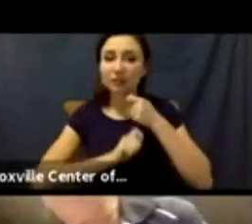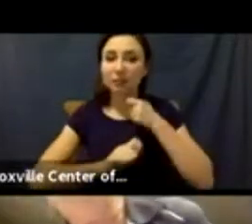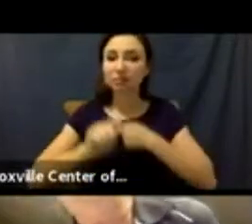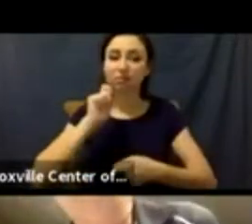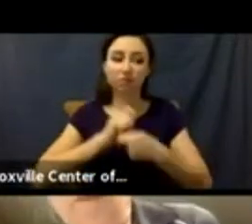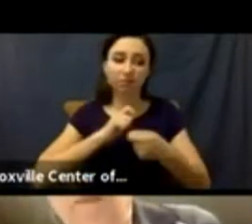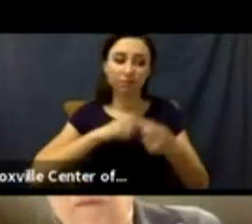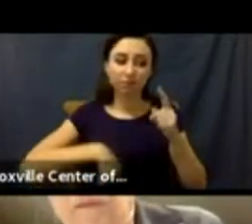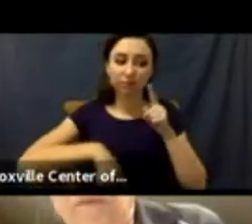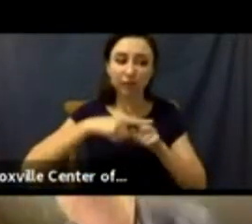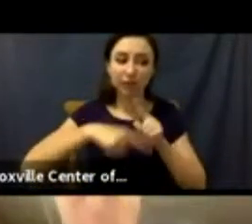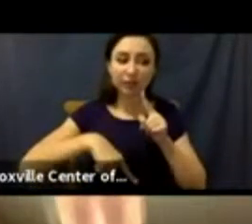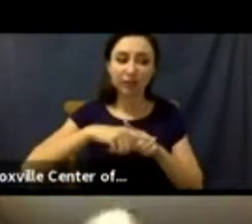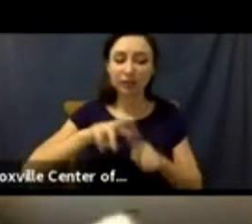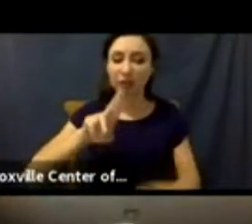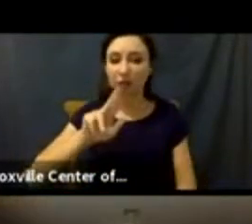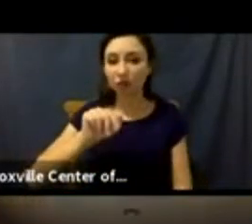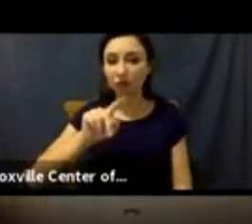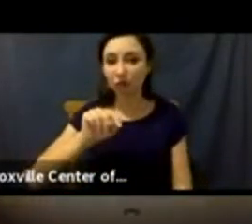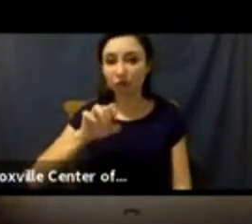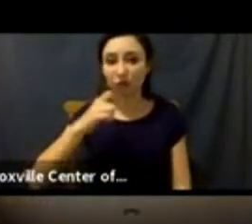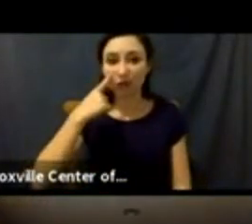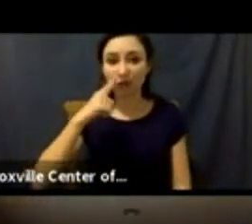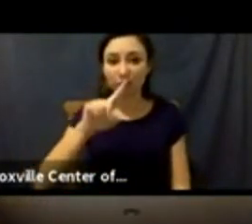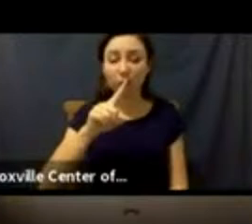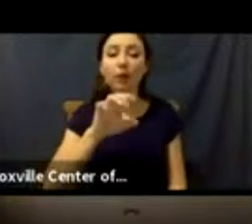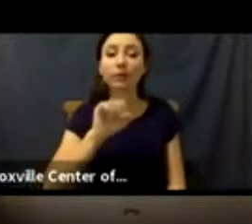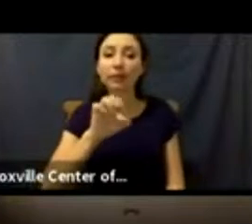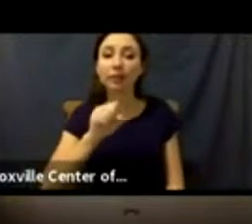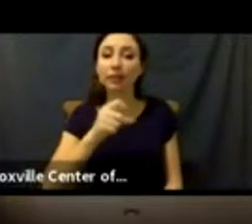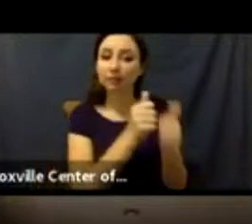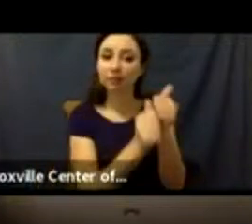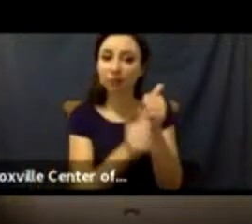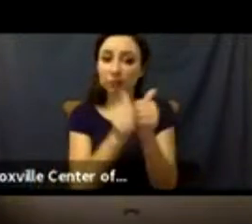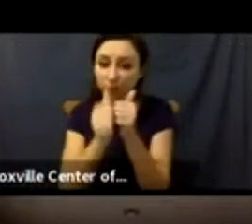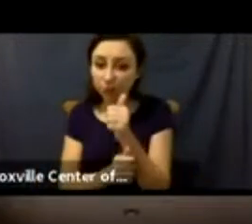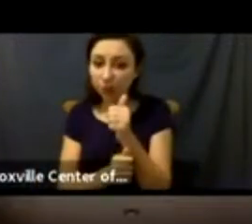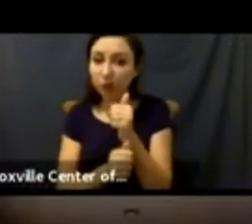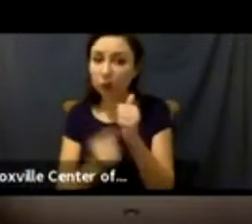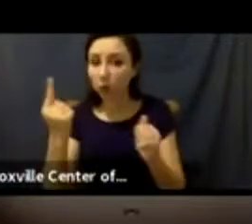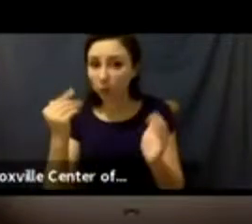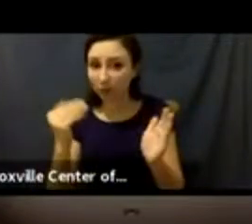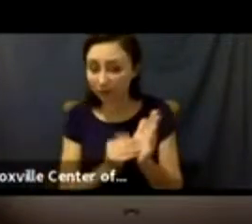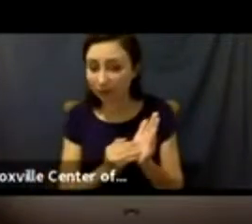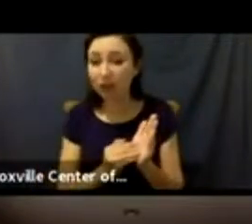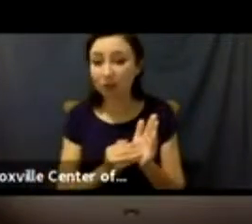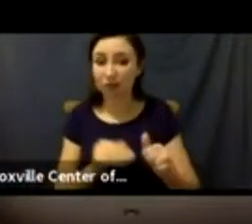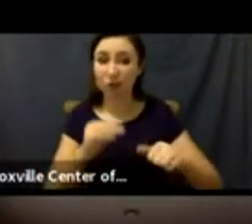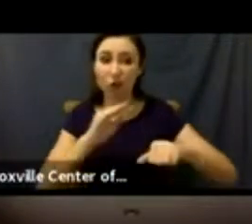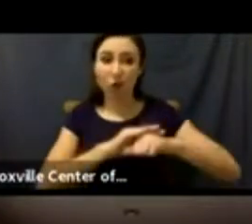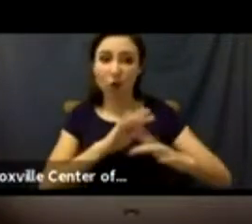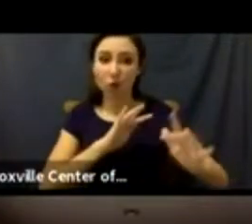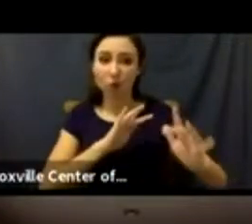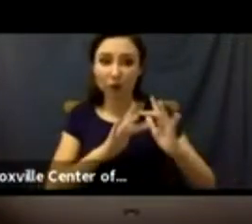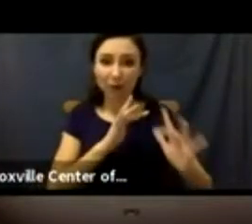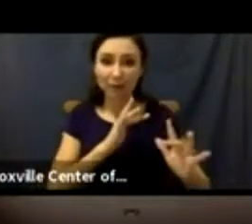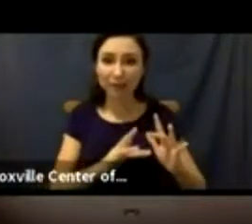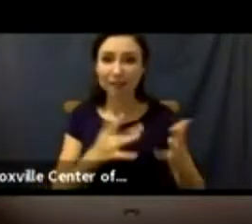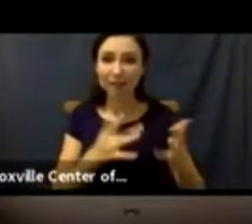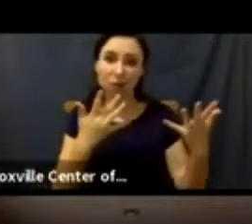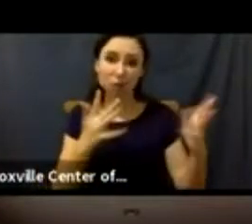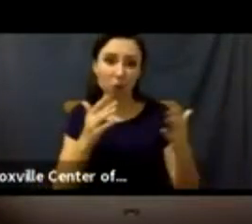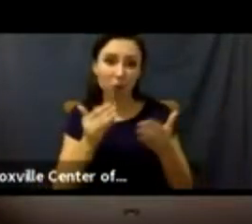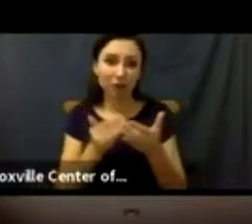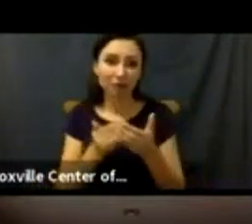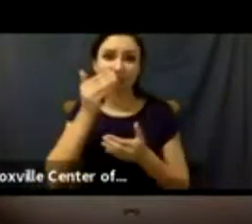positivity rate in cases per 100,000, those are on the website. And so I think that was already a step in the right